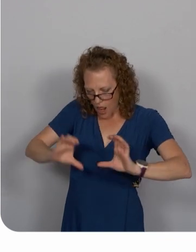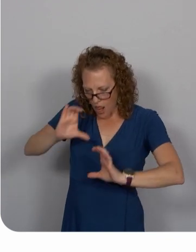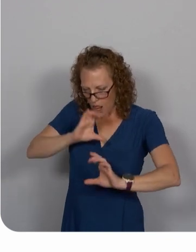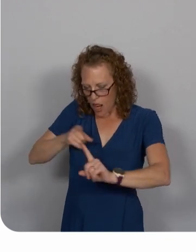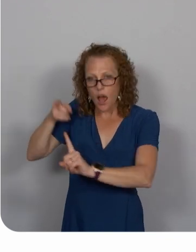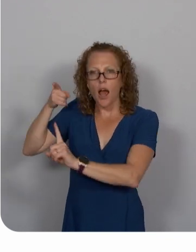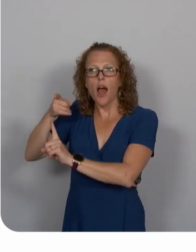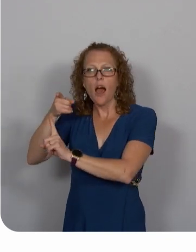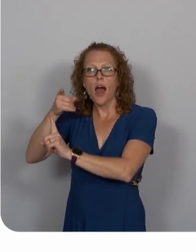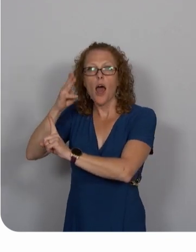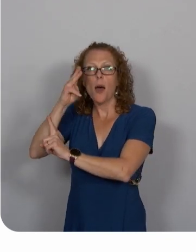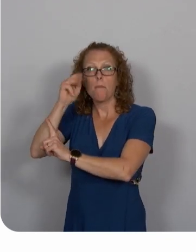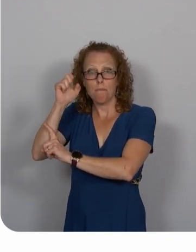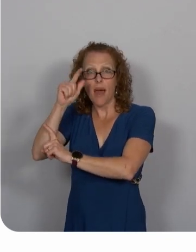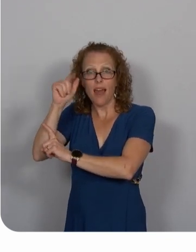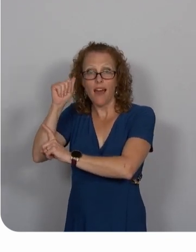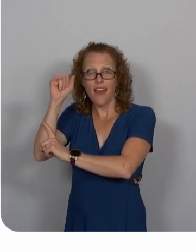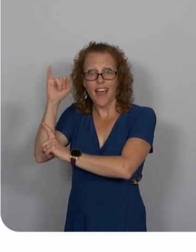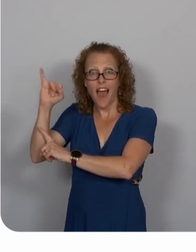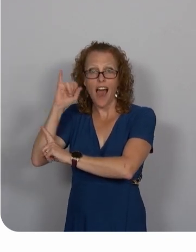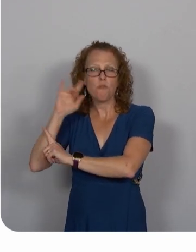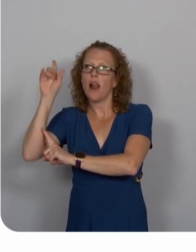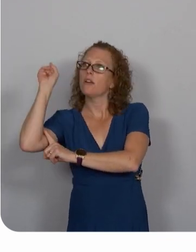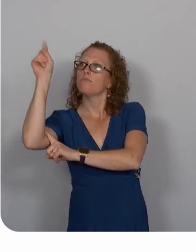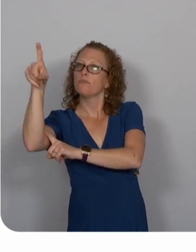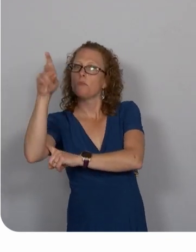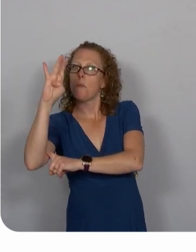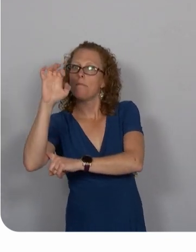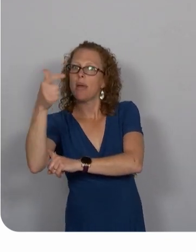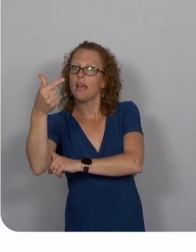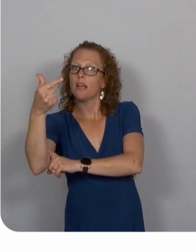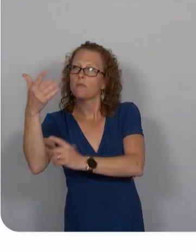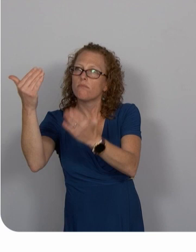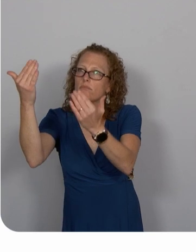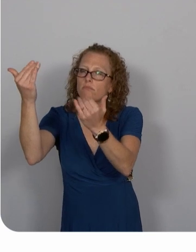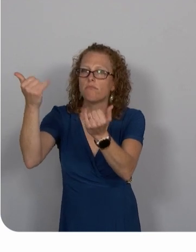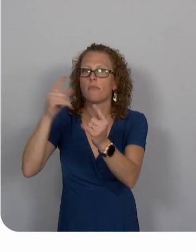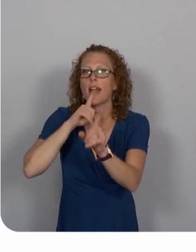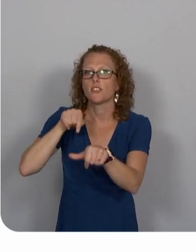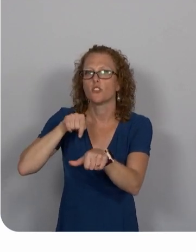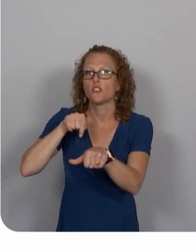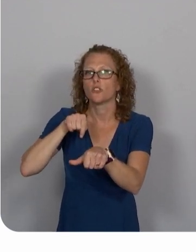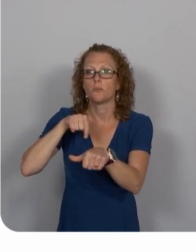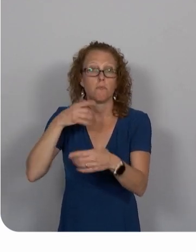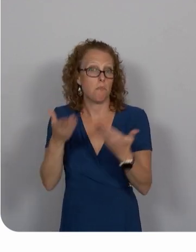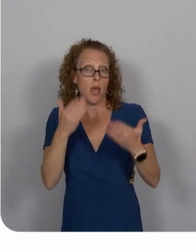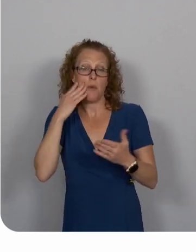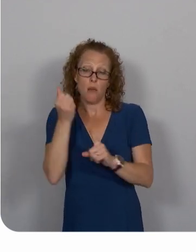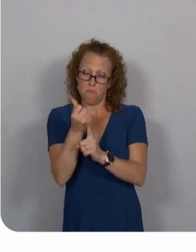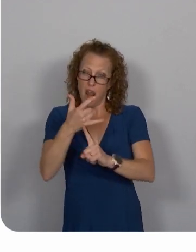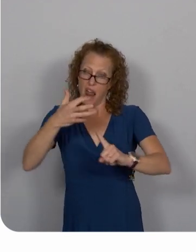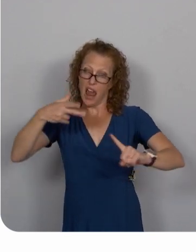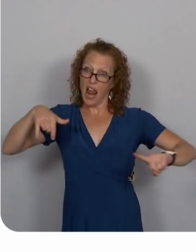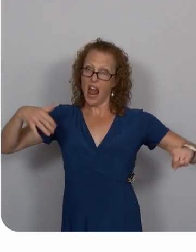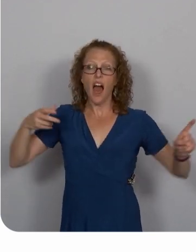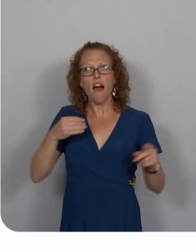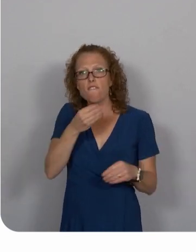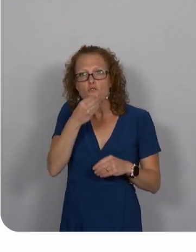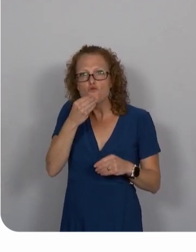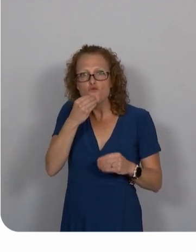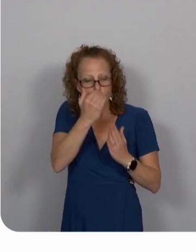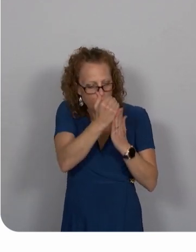you the answer. Whether you want to know the history of Eggs Benedict, or how to make it, or even where to get it from San